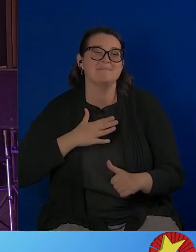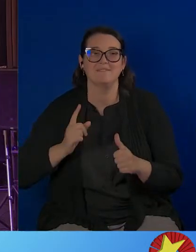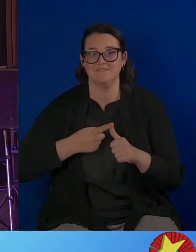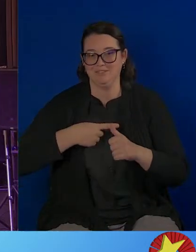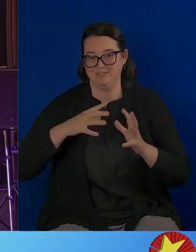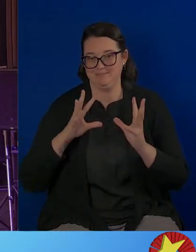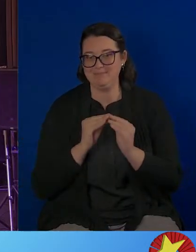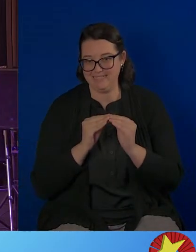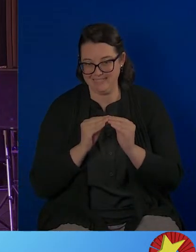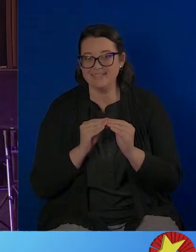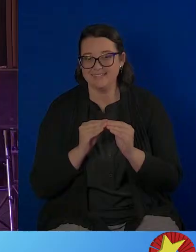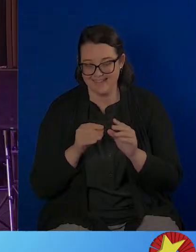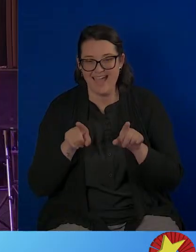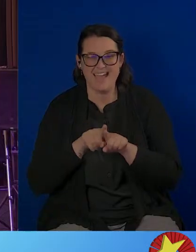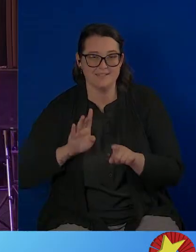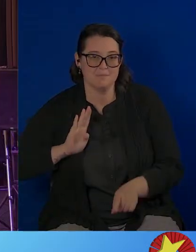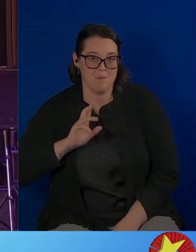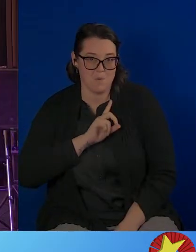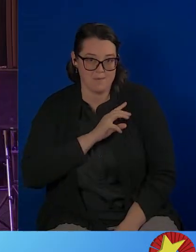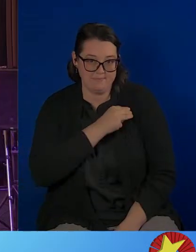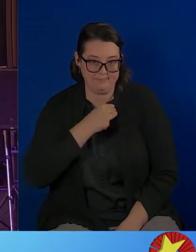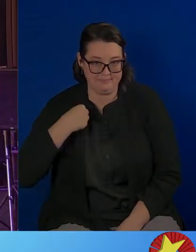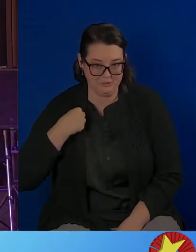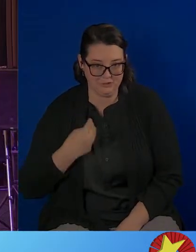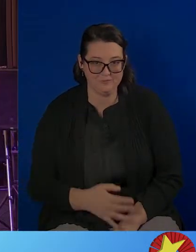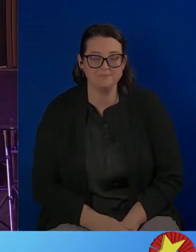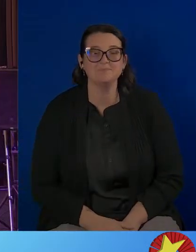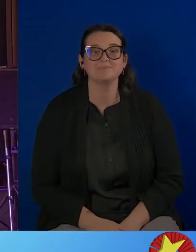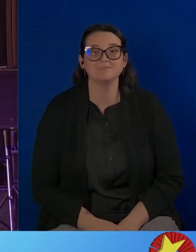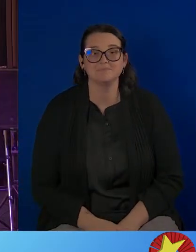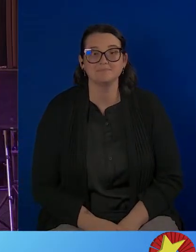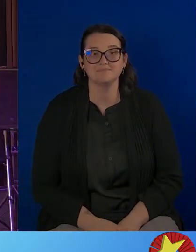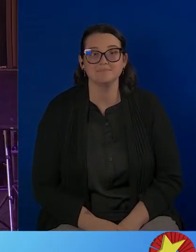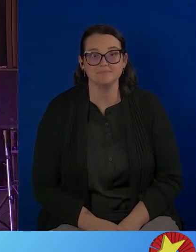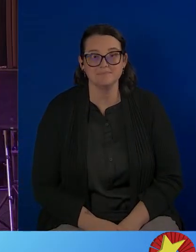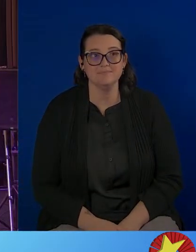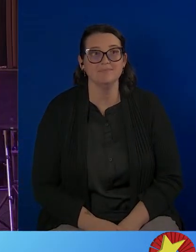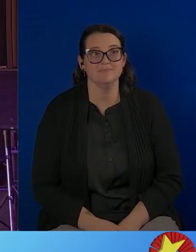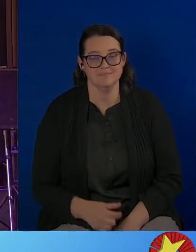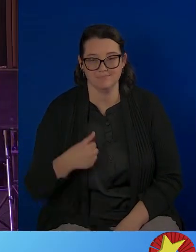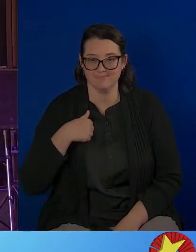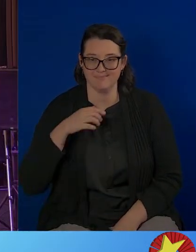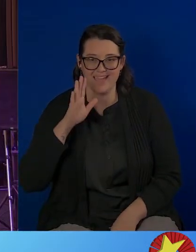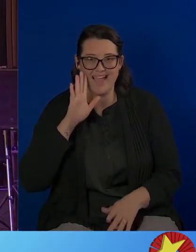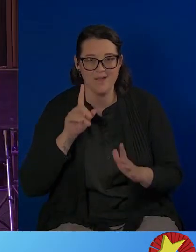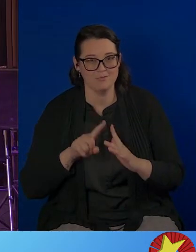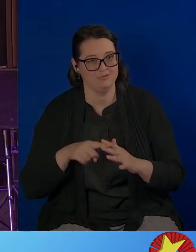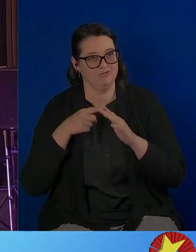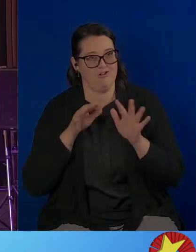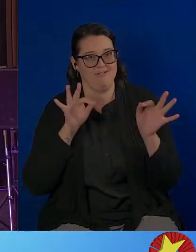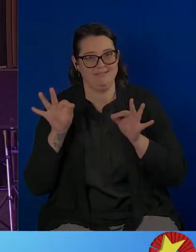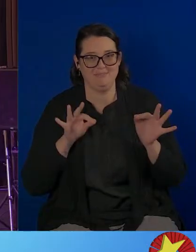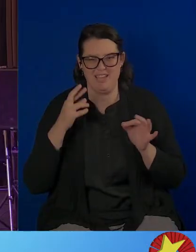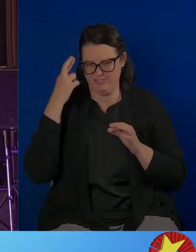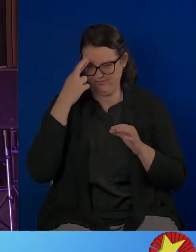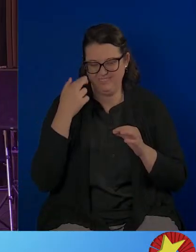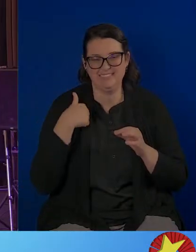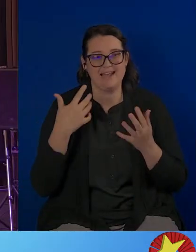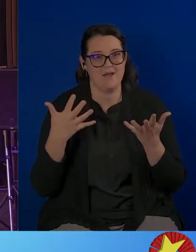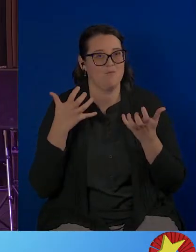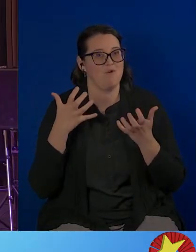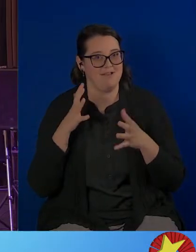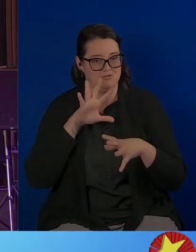this board. I will start off with the reason why I wanted to serve on this board.